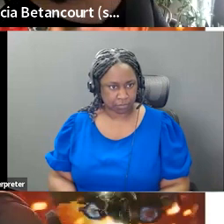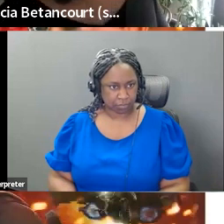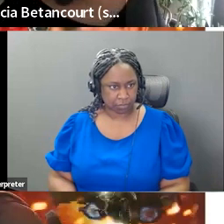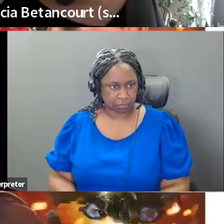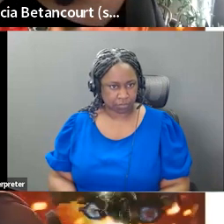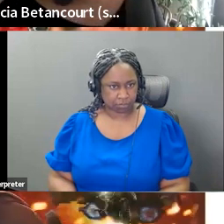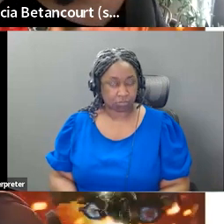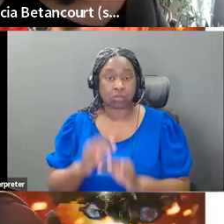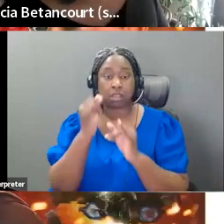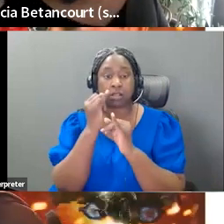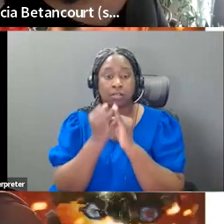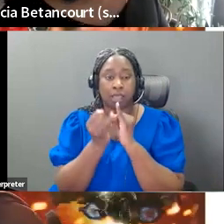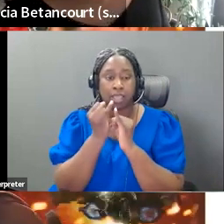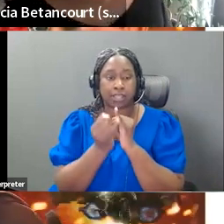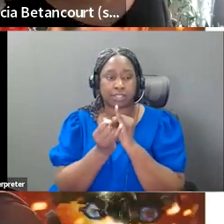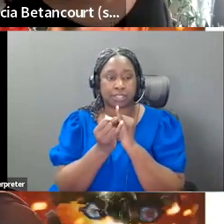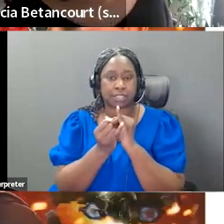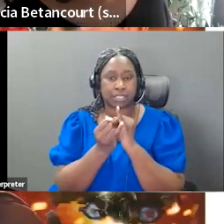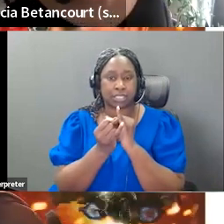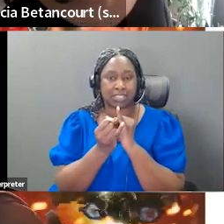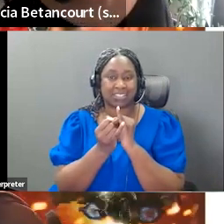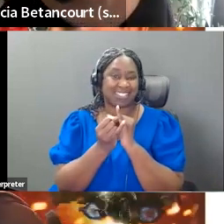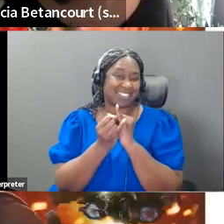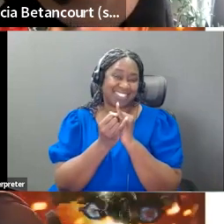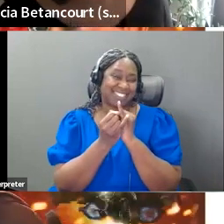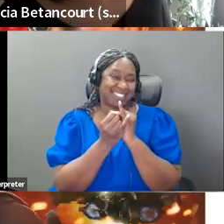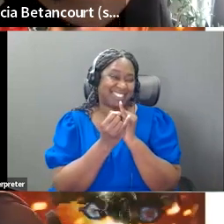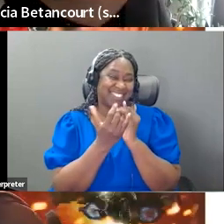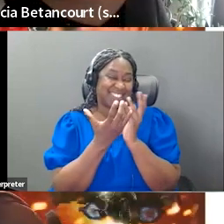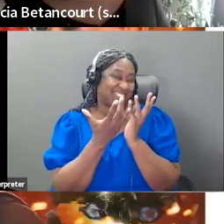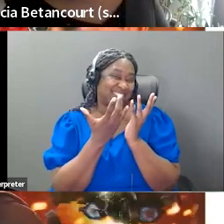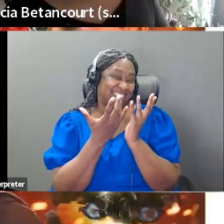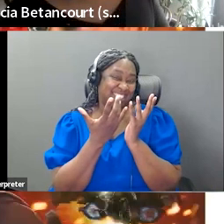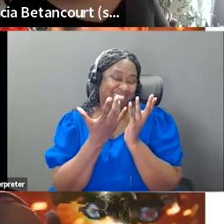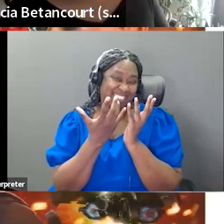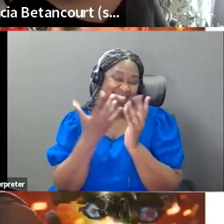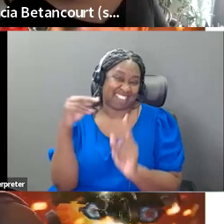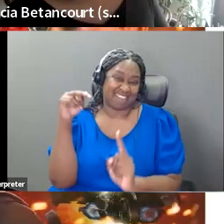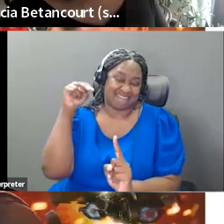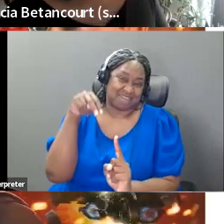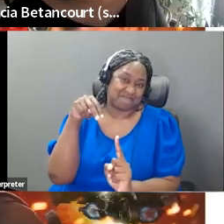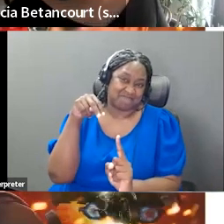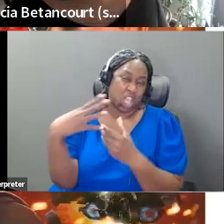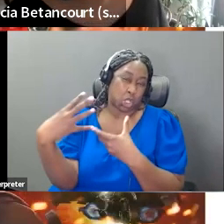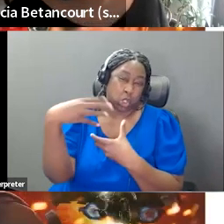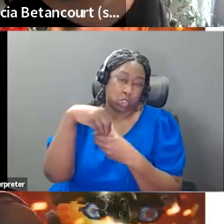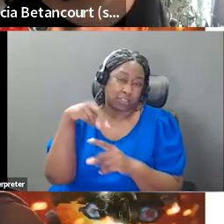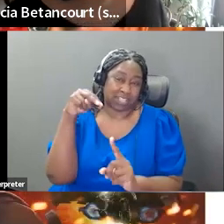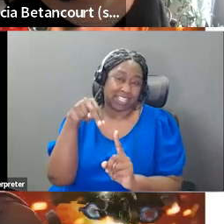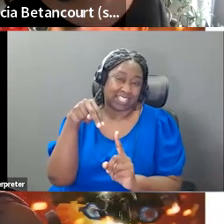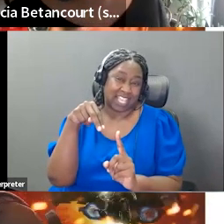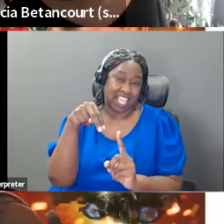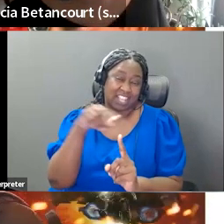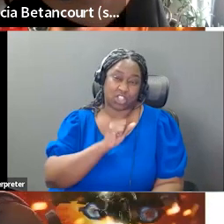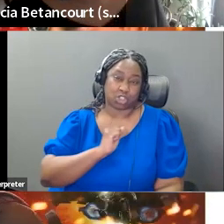So the last example I'll give is just look through the lens, this inclusive lens, at any superhero